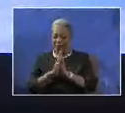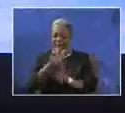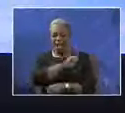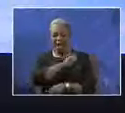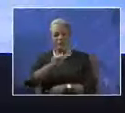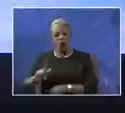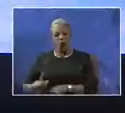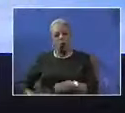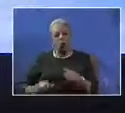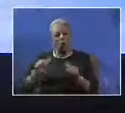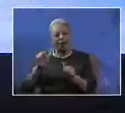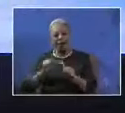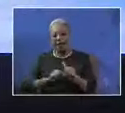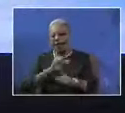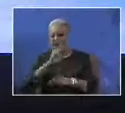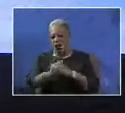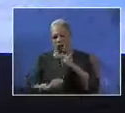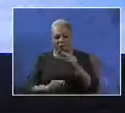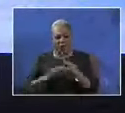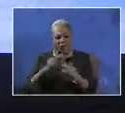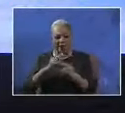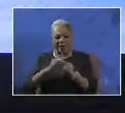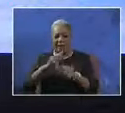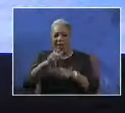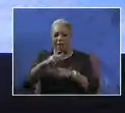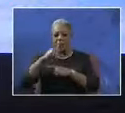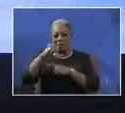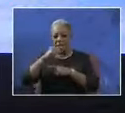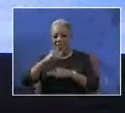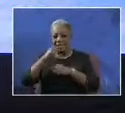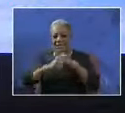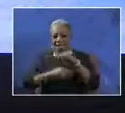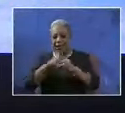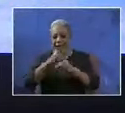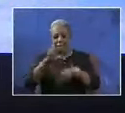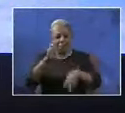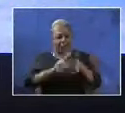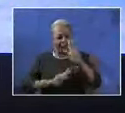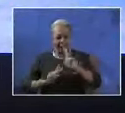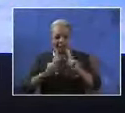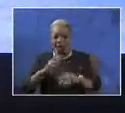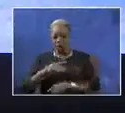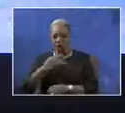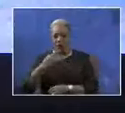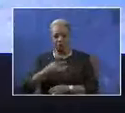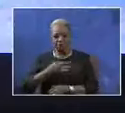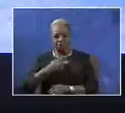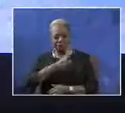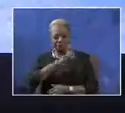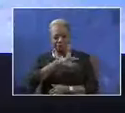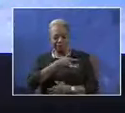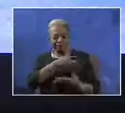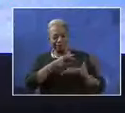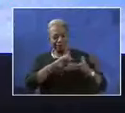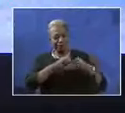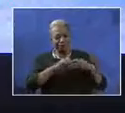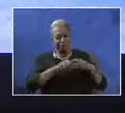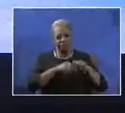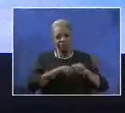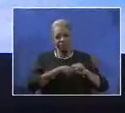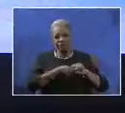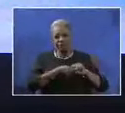of those who are grieving the loss of a loved one, for those who have